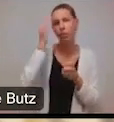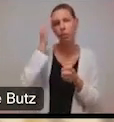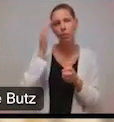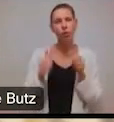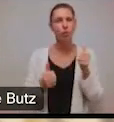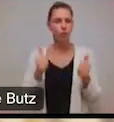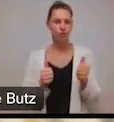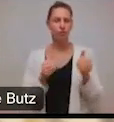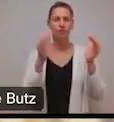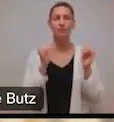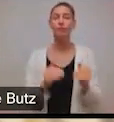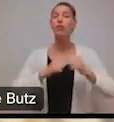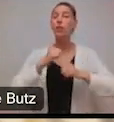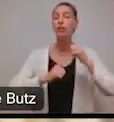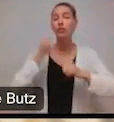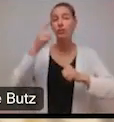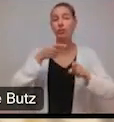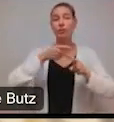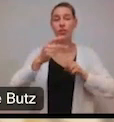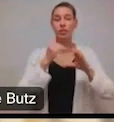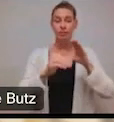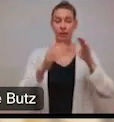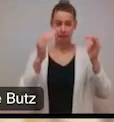and writing with a formal tone.